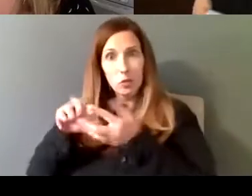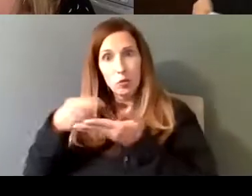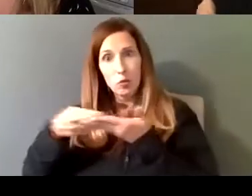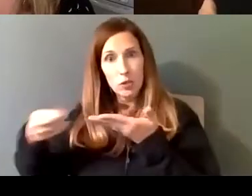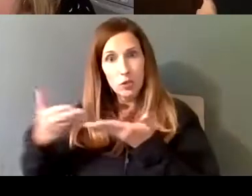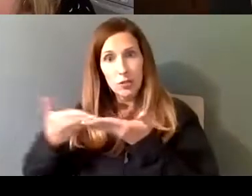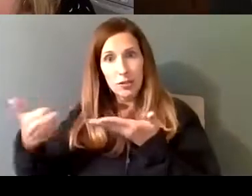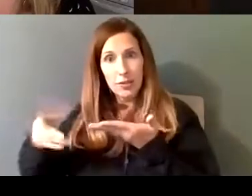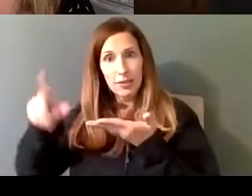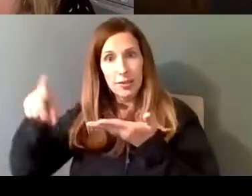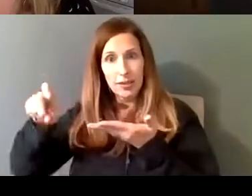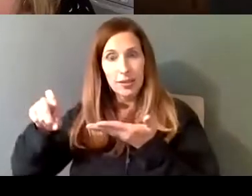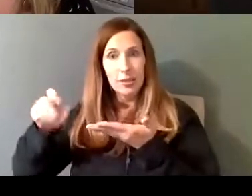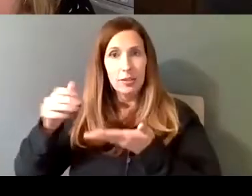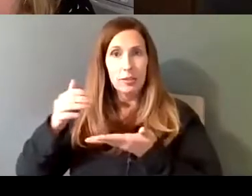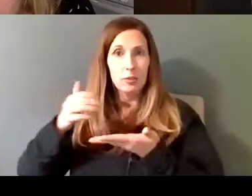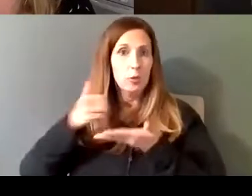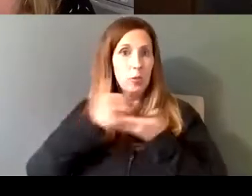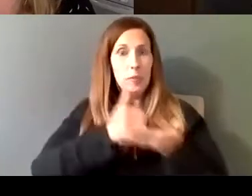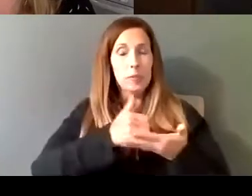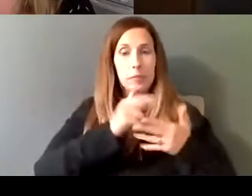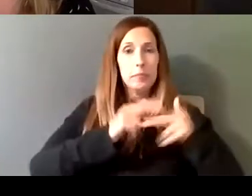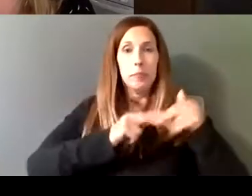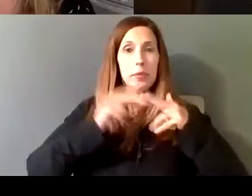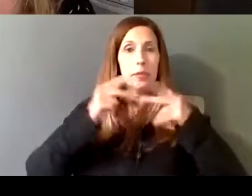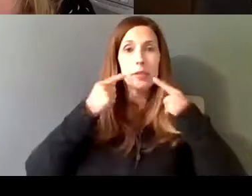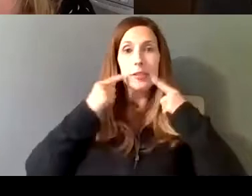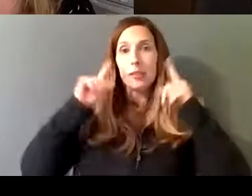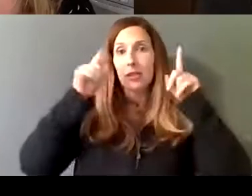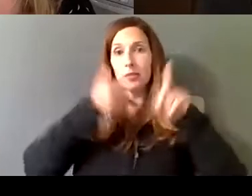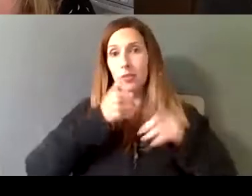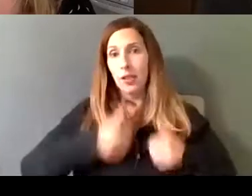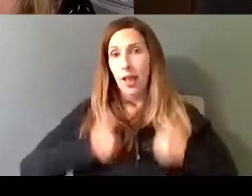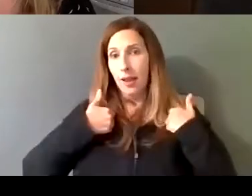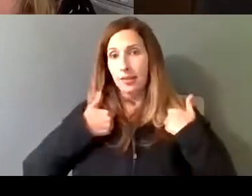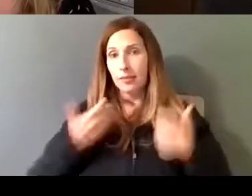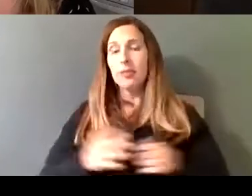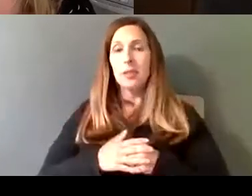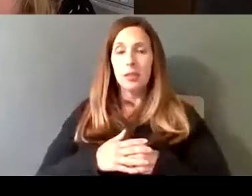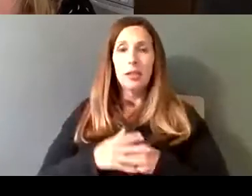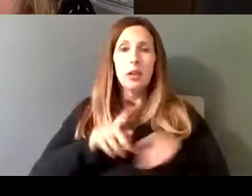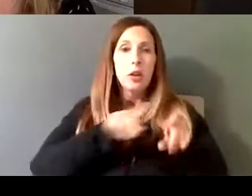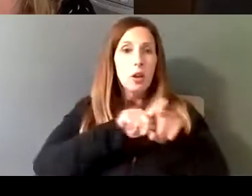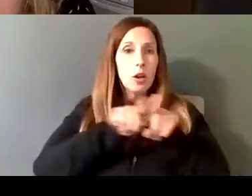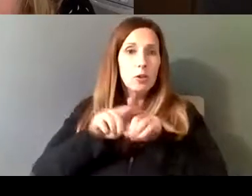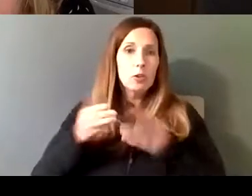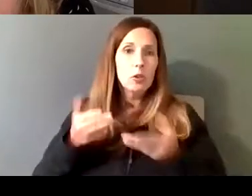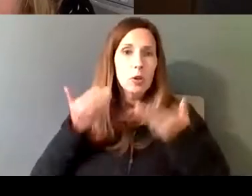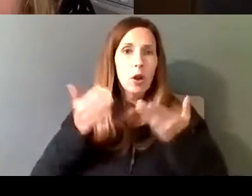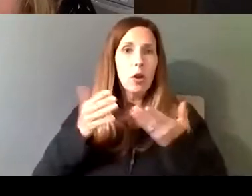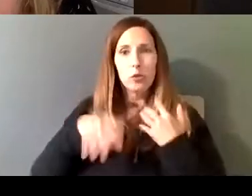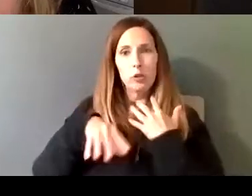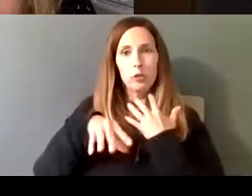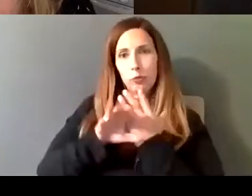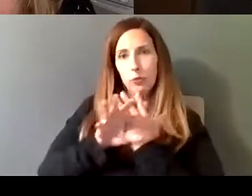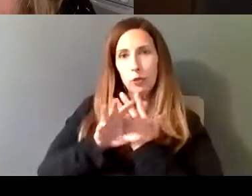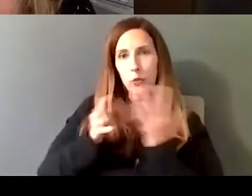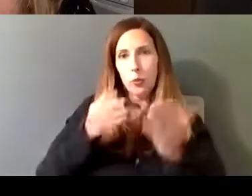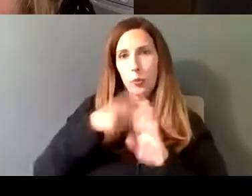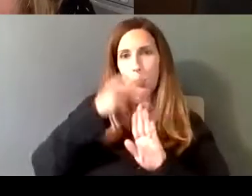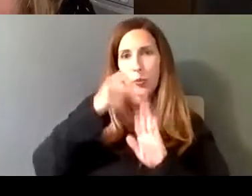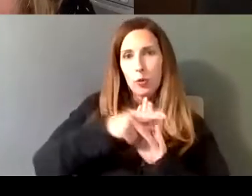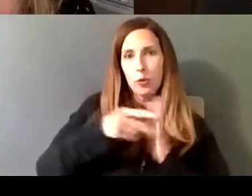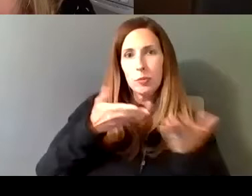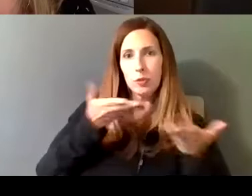to build successful lives for themselves. So we also offer some virtual programs and services